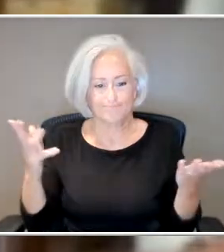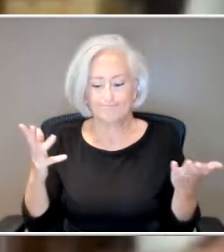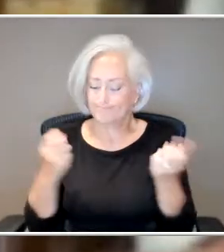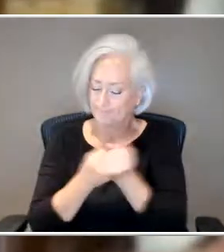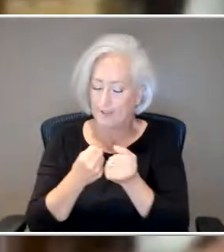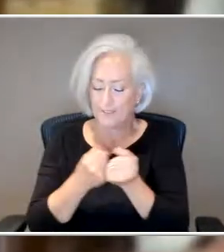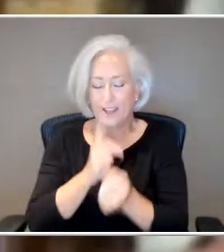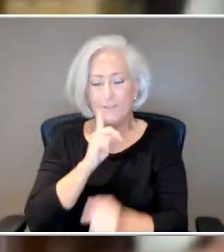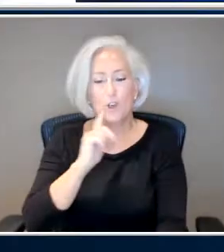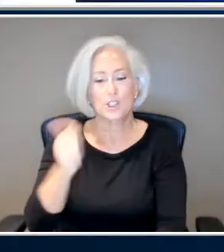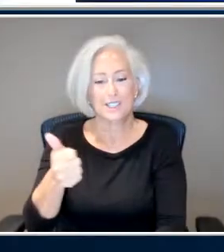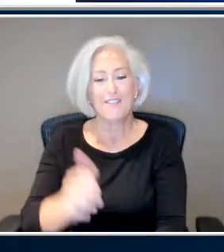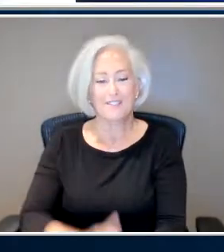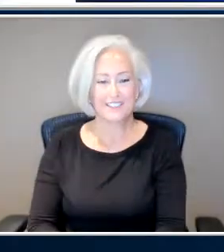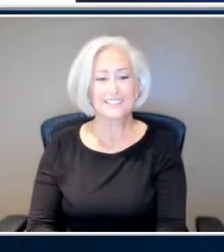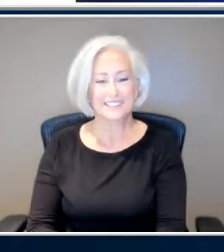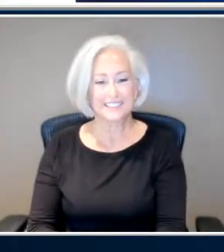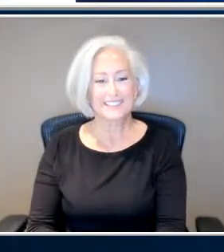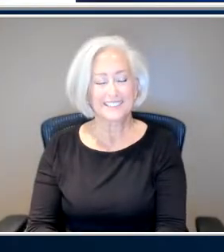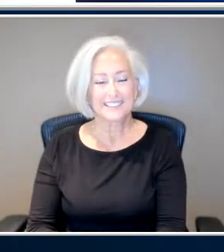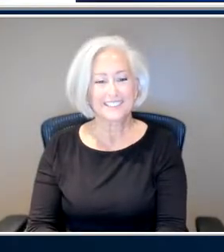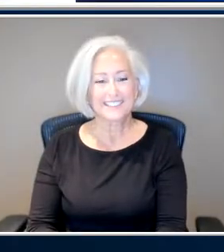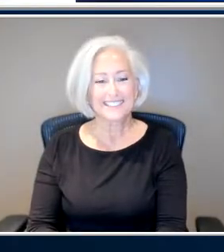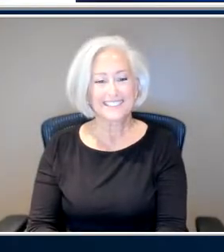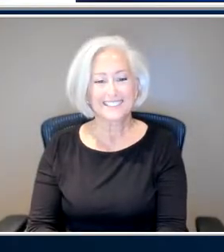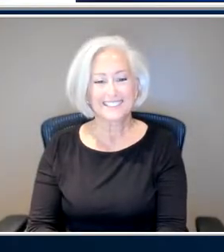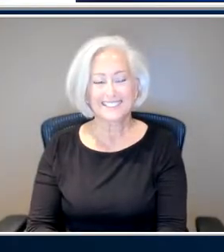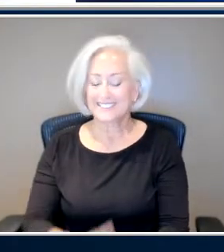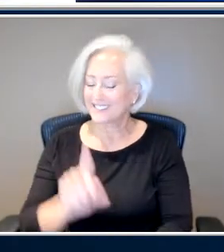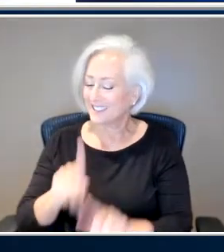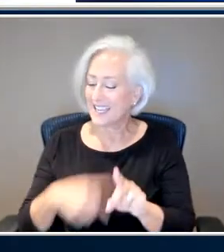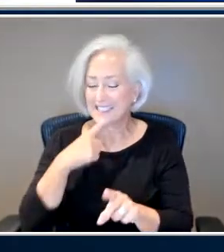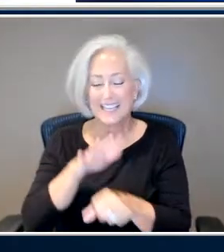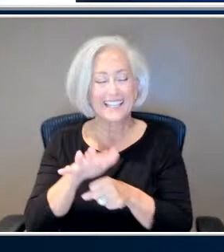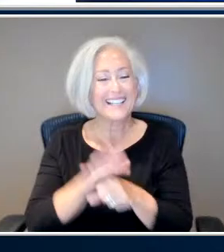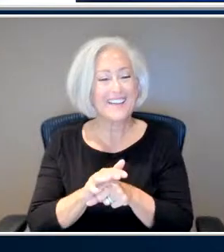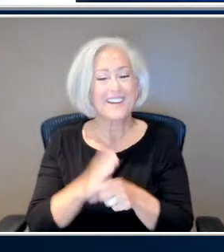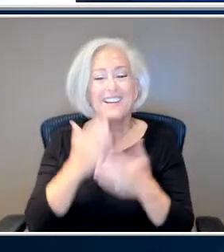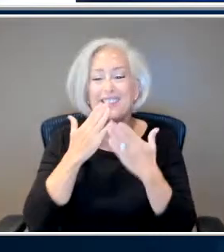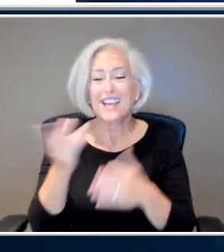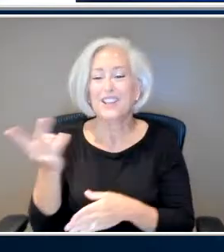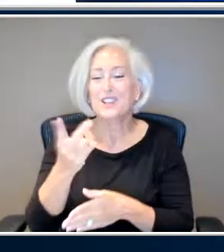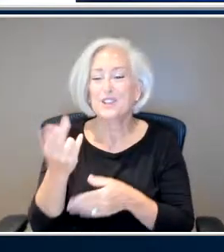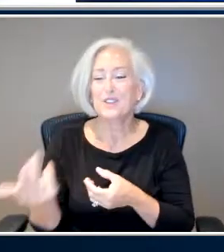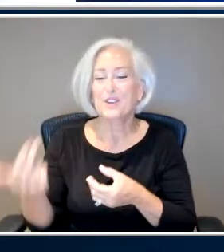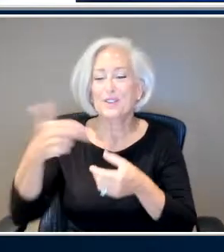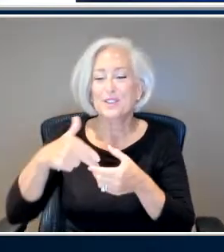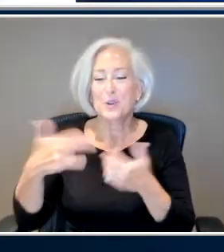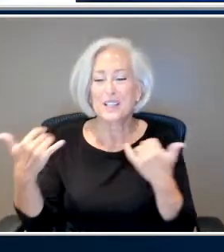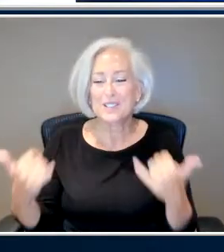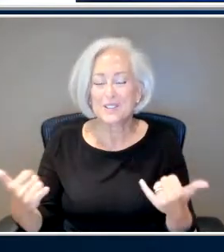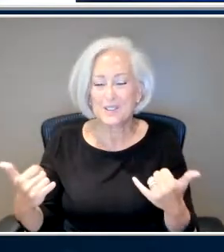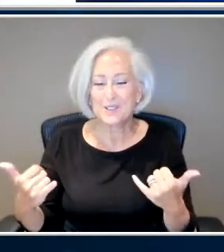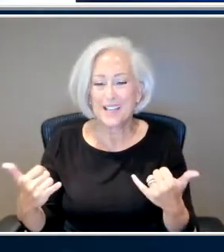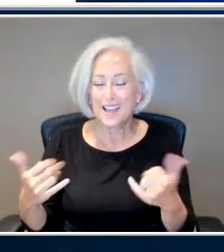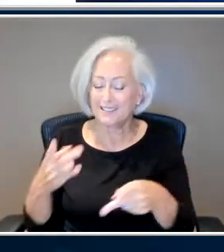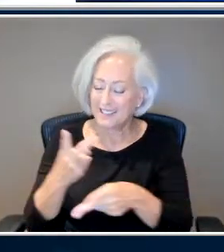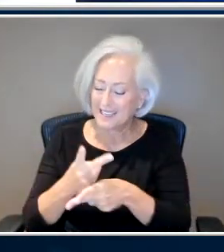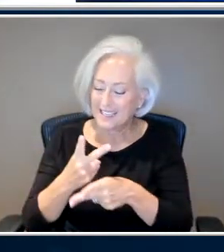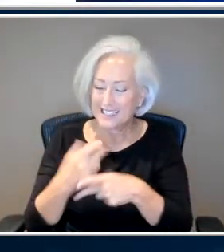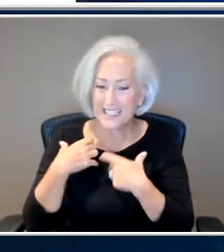Advocate for yourself. You can't say it enough. Guys, thank you so much. It was great to meet you, and be well and get to